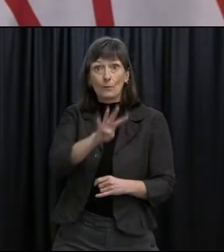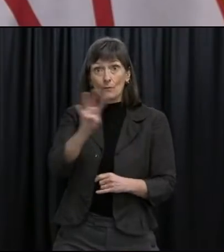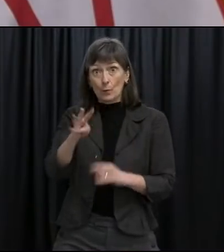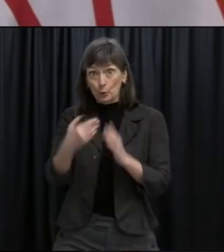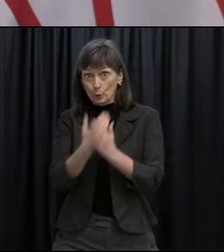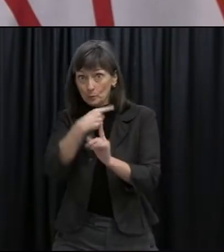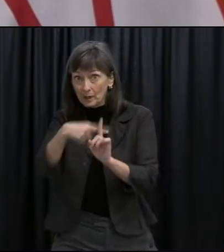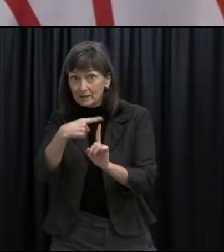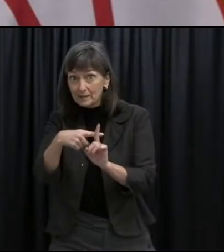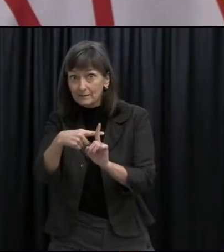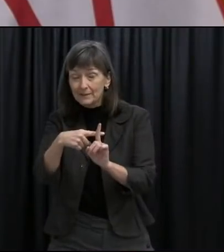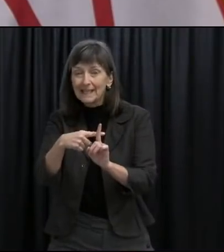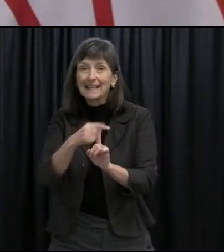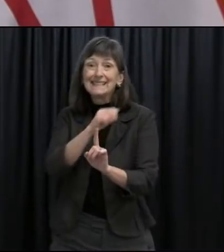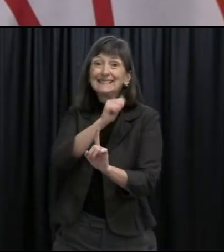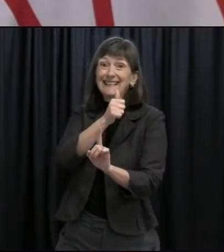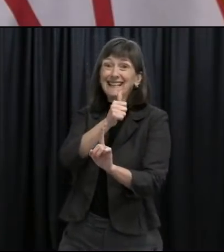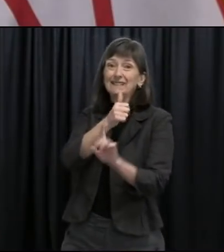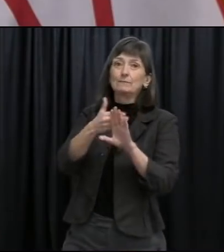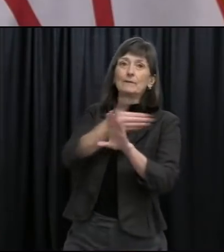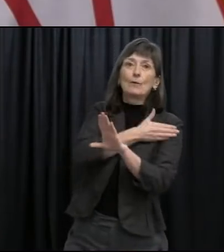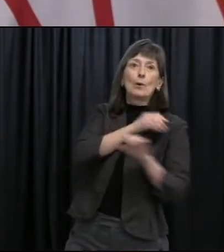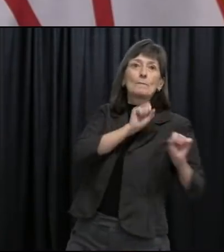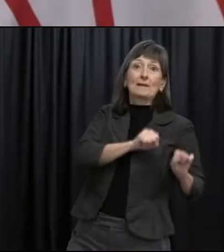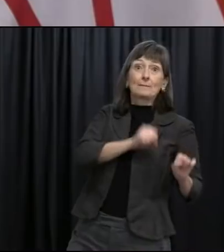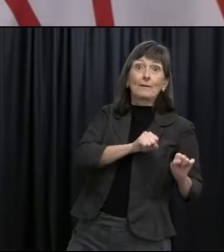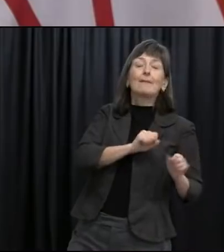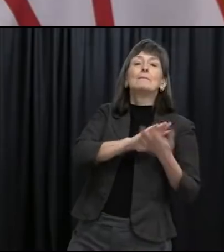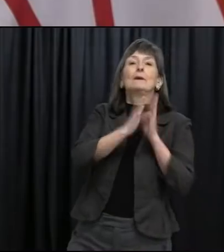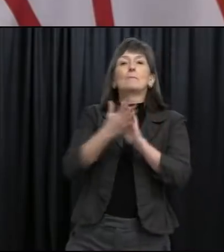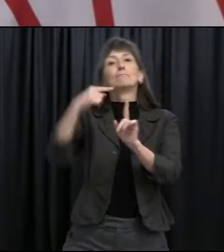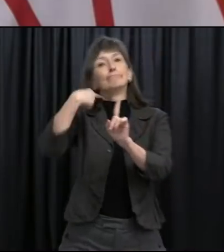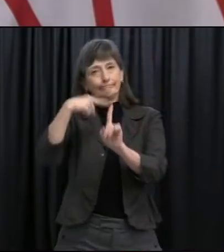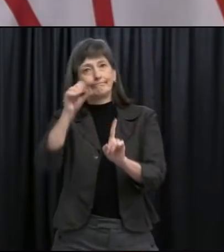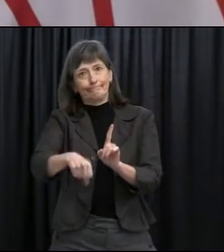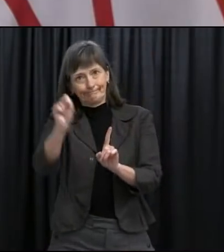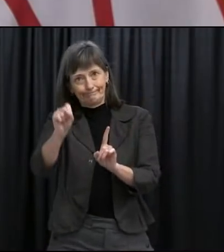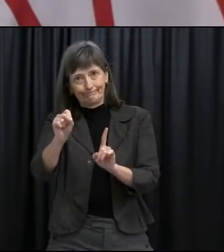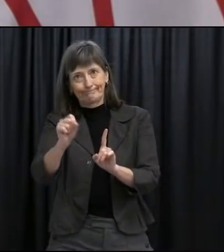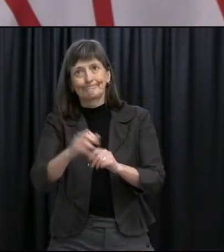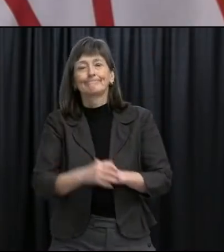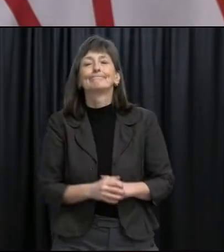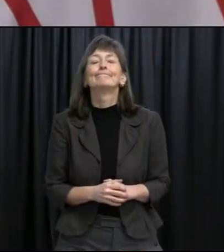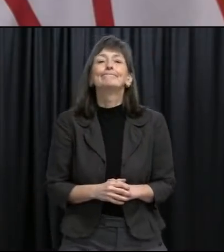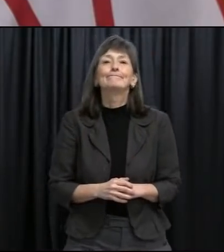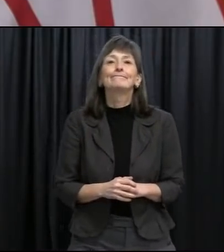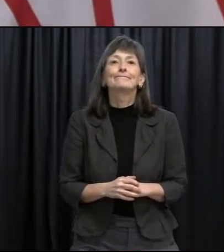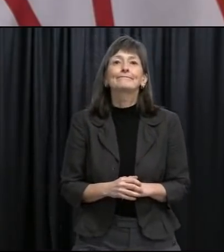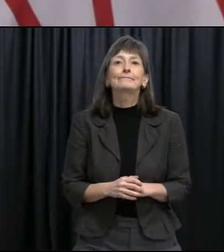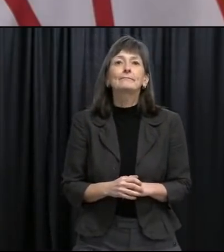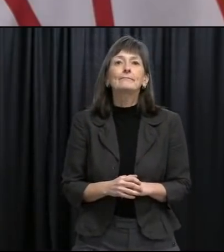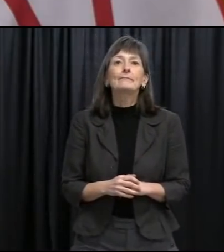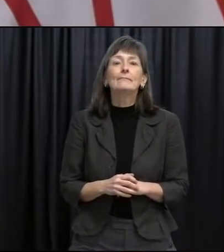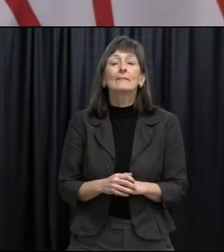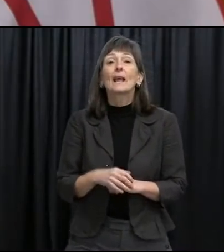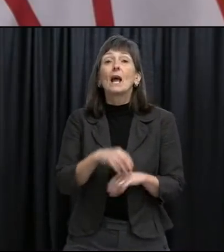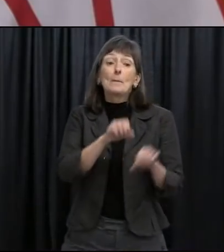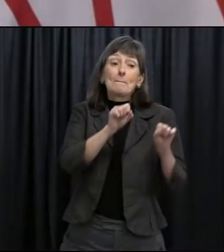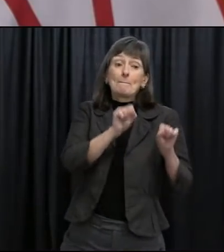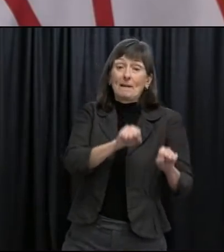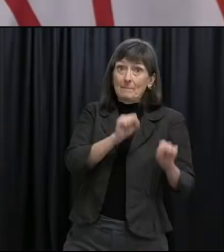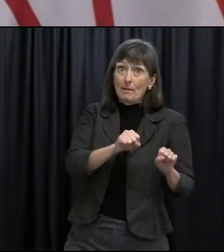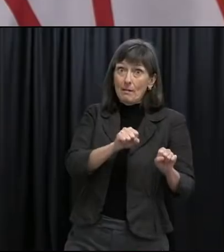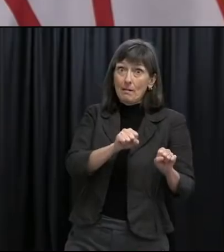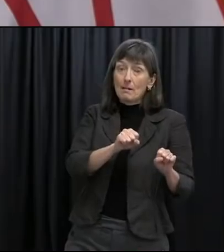44 new confirmed cases are previous presumptive positive cases. That being said, presumptive cases